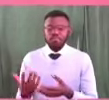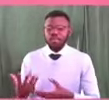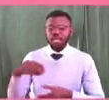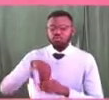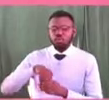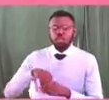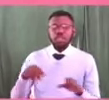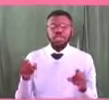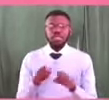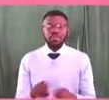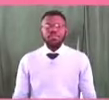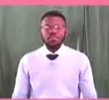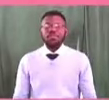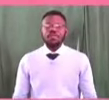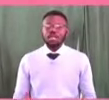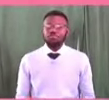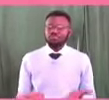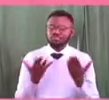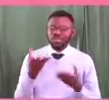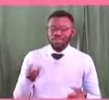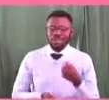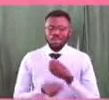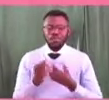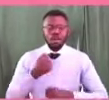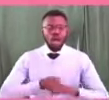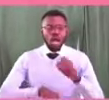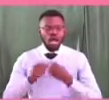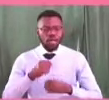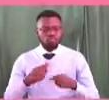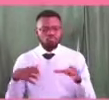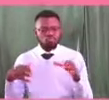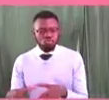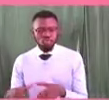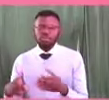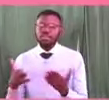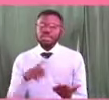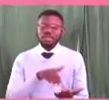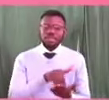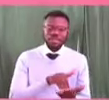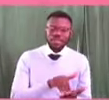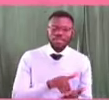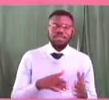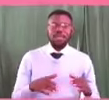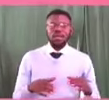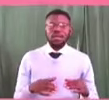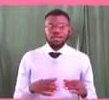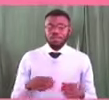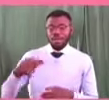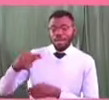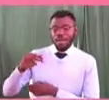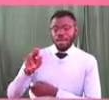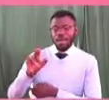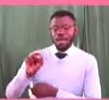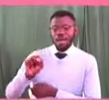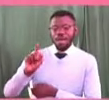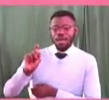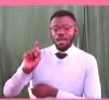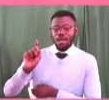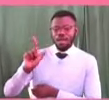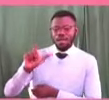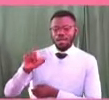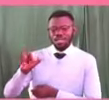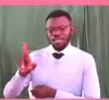and ignite vigorous economic activity among vulnerable and marginalized Kenyans is the Hustler Fund. And a lot